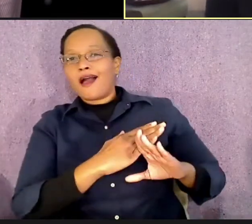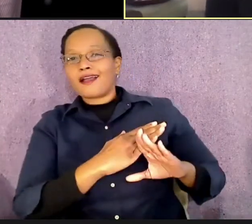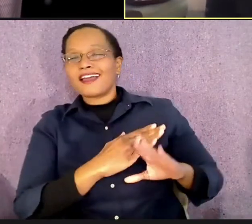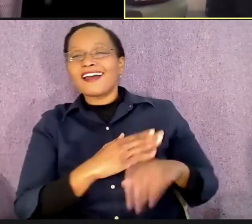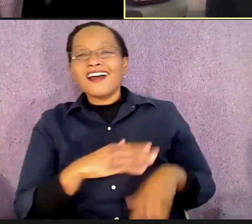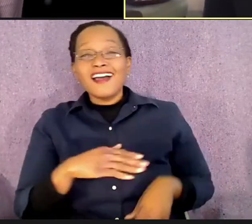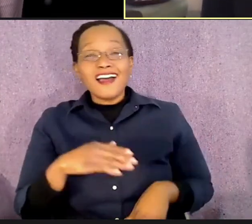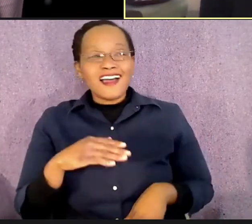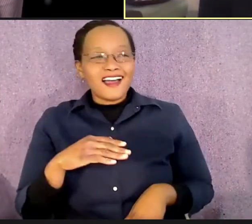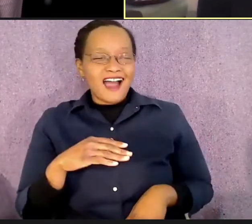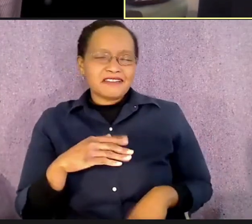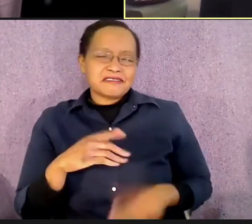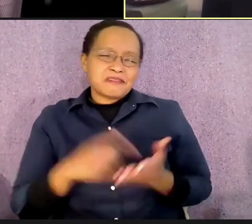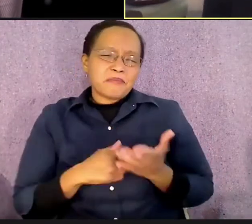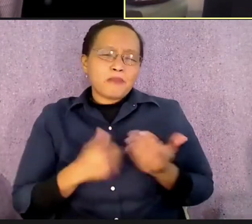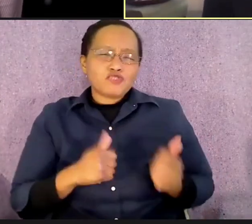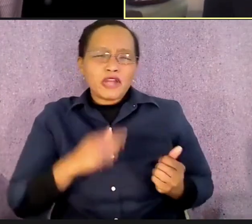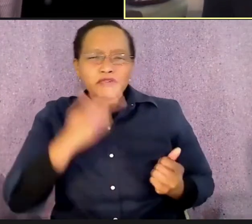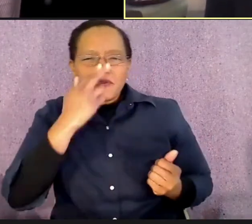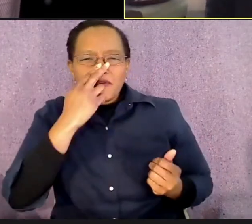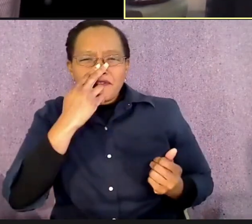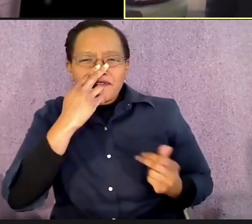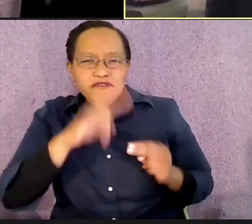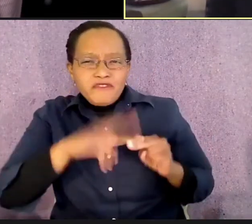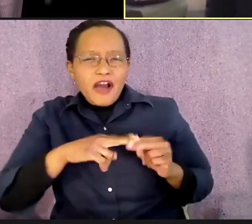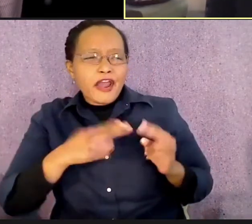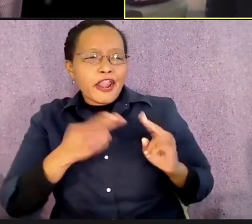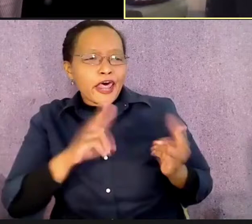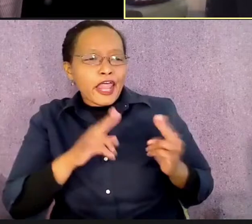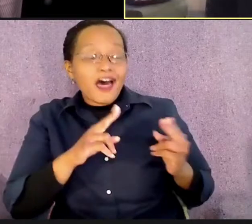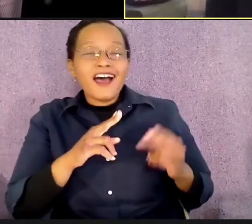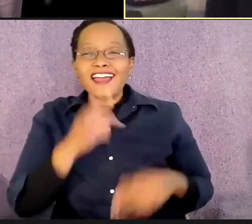me and they come back and they're like, wait, where did he go? Like, yeah, like it